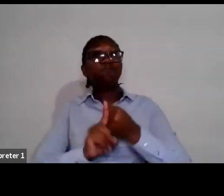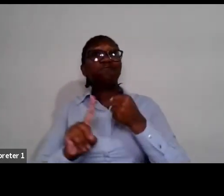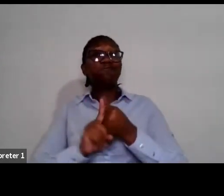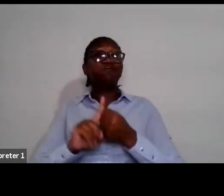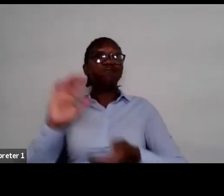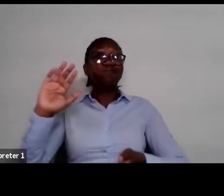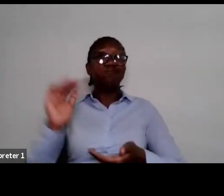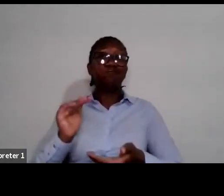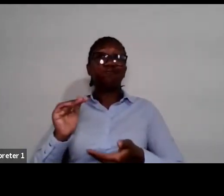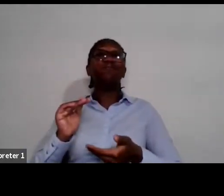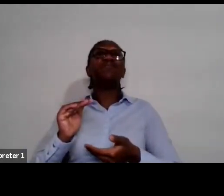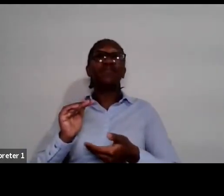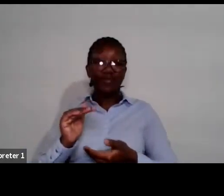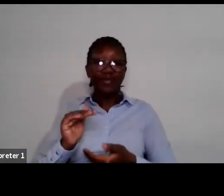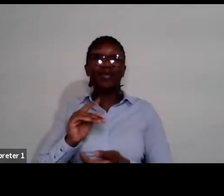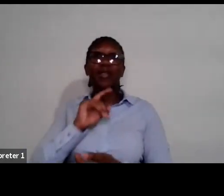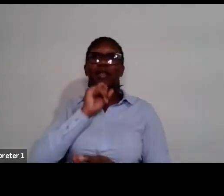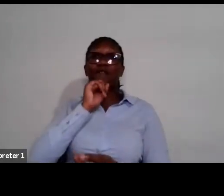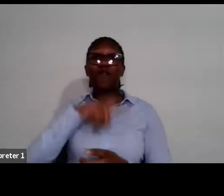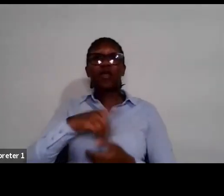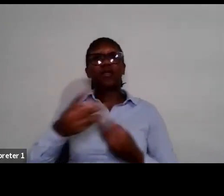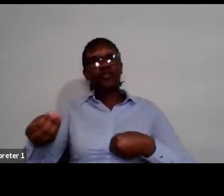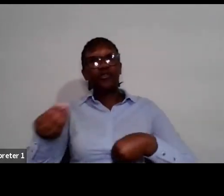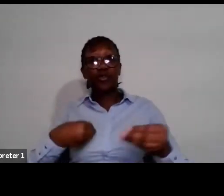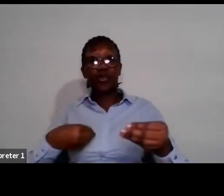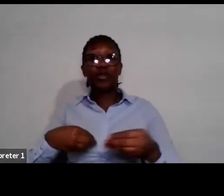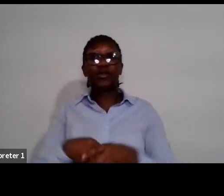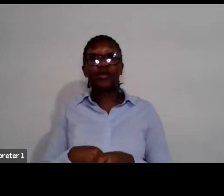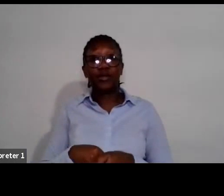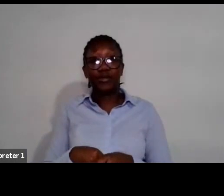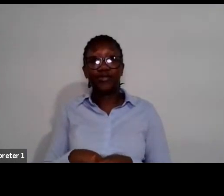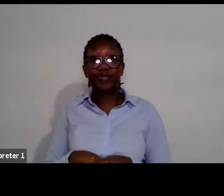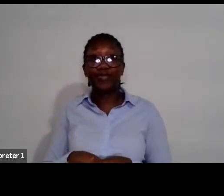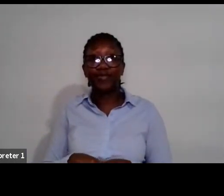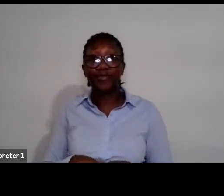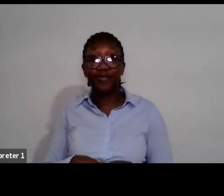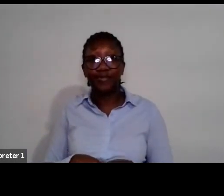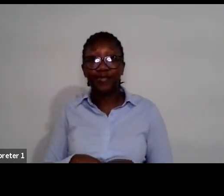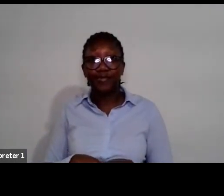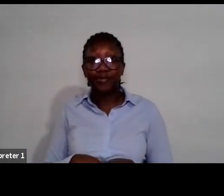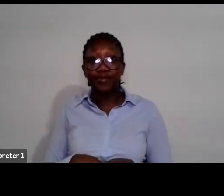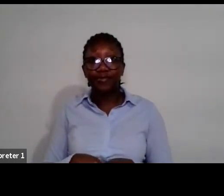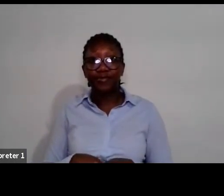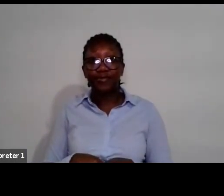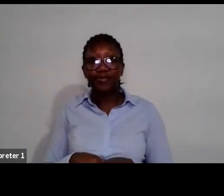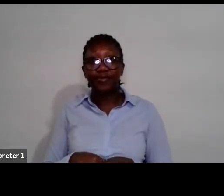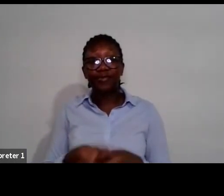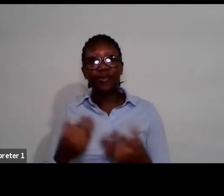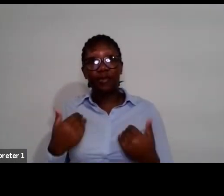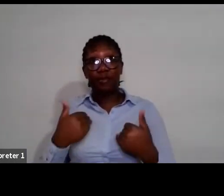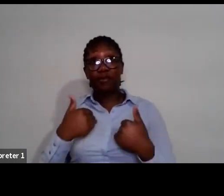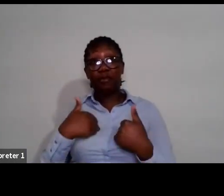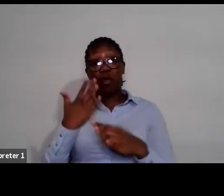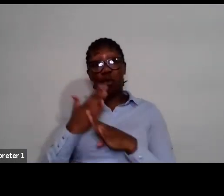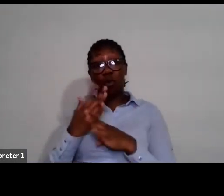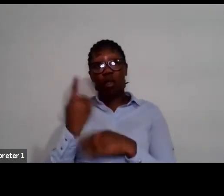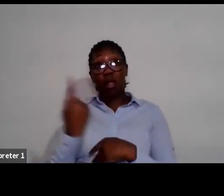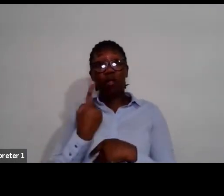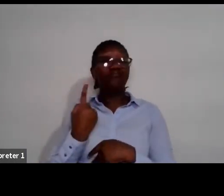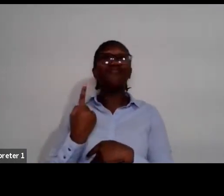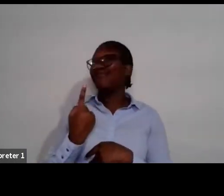combating the scourge of these criminal activities. I am not alone here. I am joined